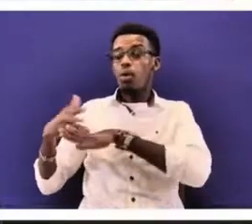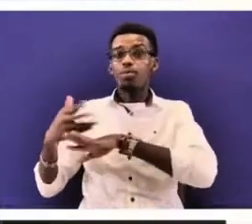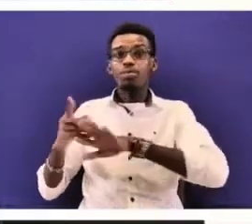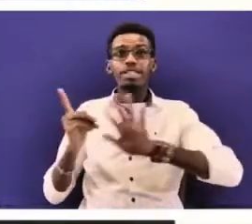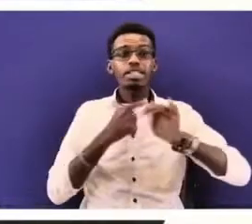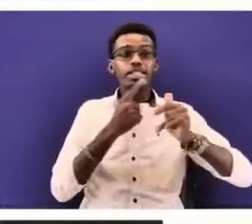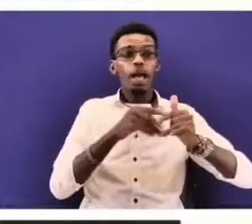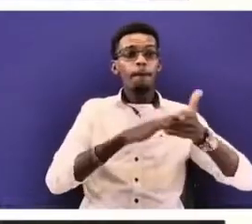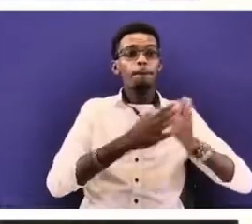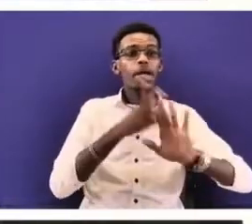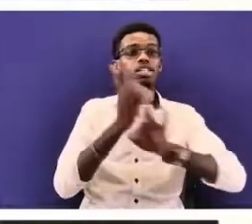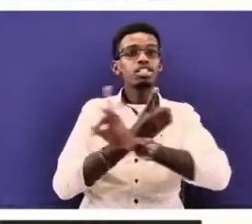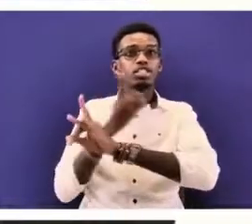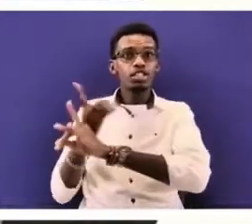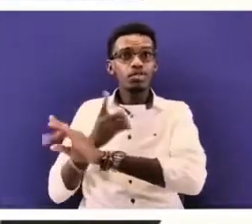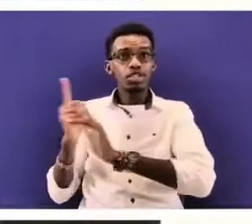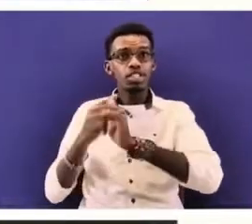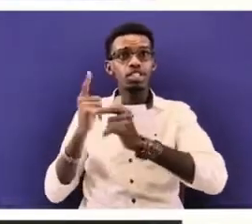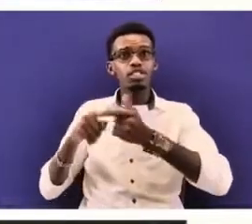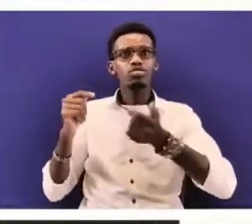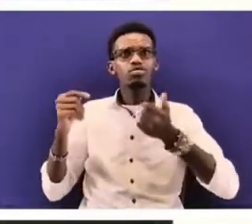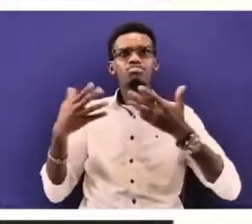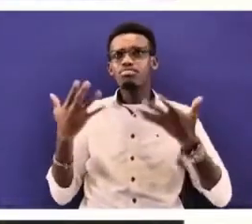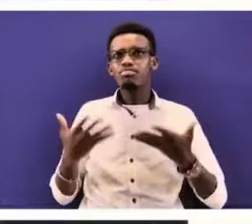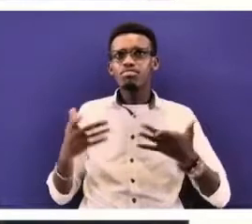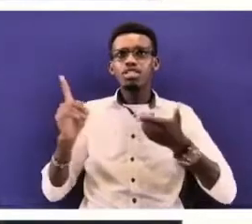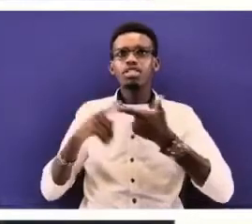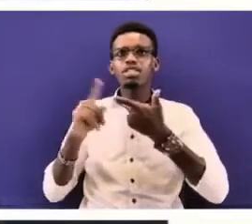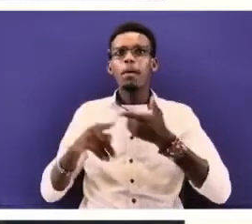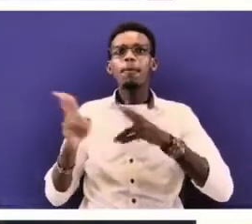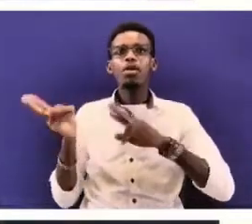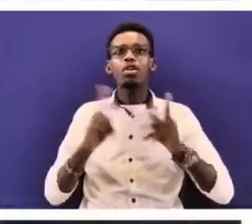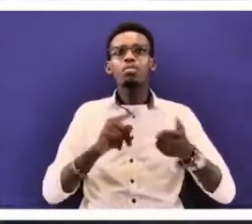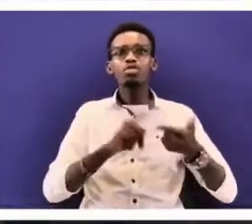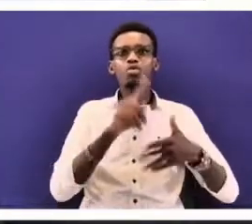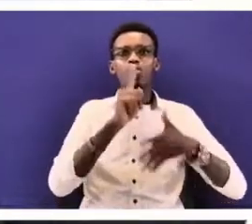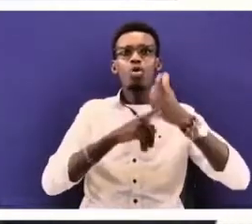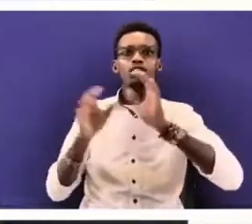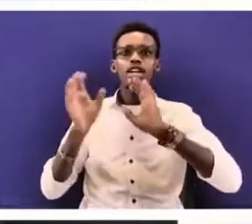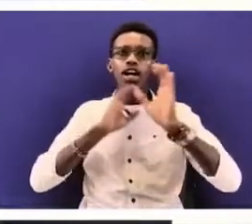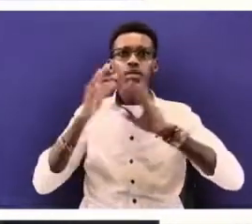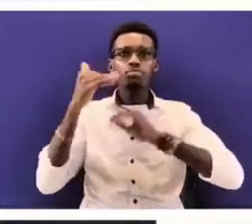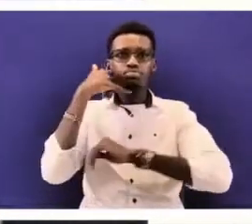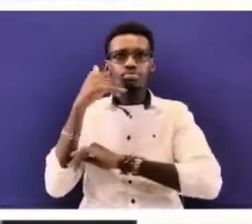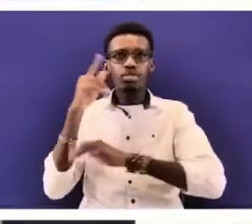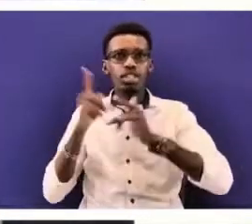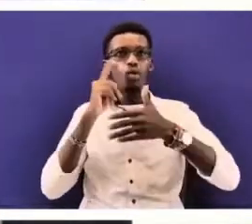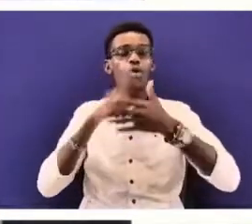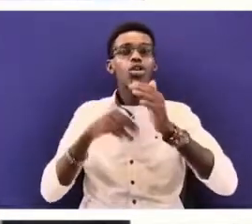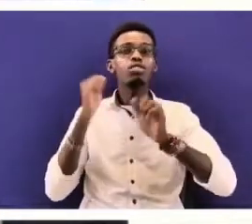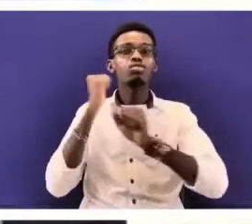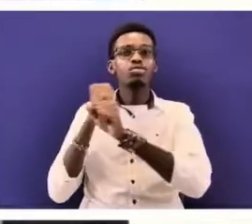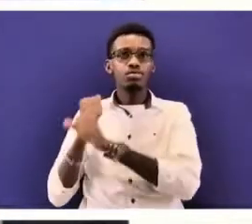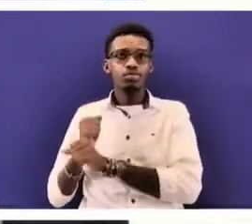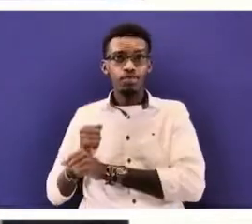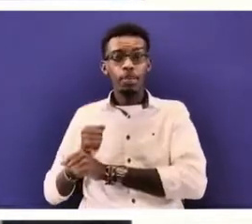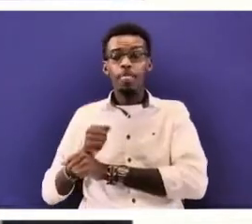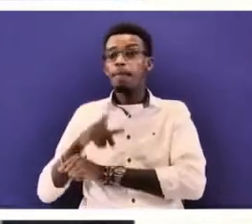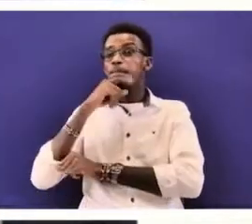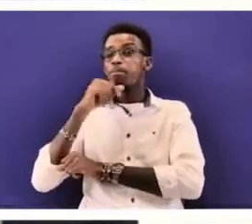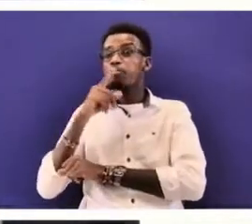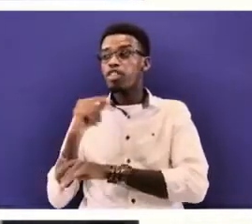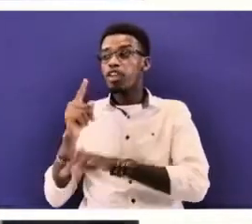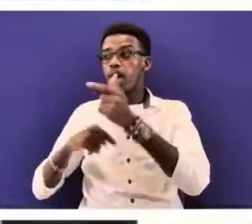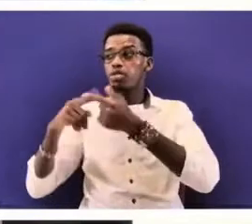We become indifferent and apathetic and routine and even mechanical in what we do. Whether it's coming